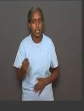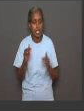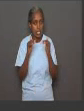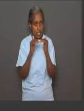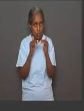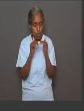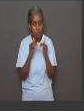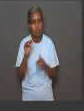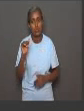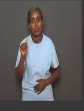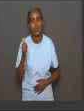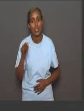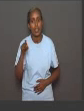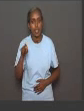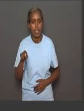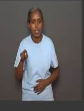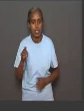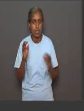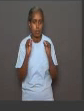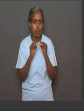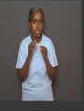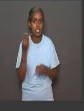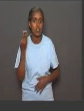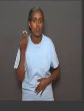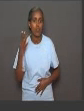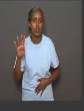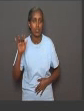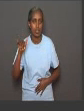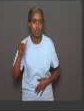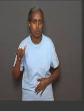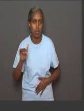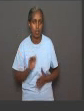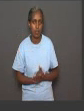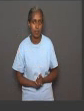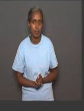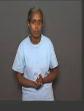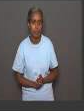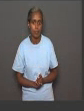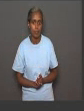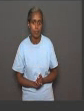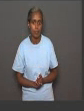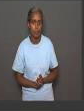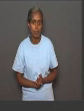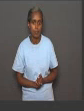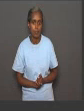is equal to 10x plus 14y.